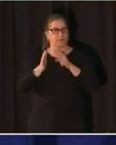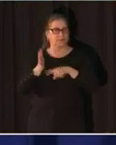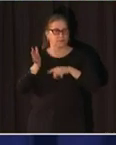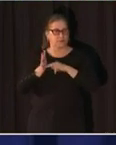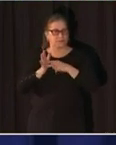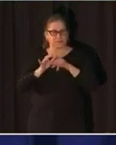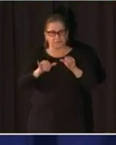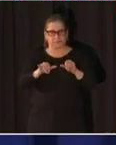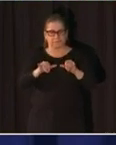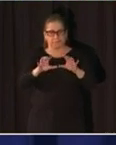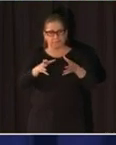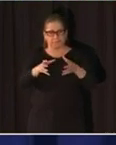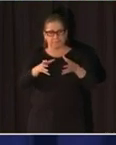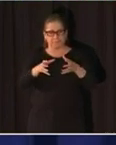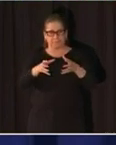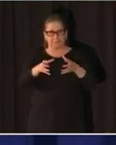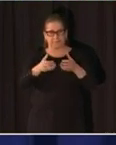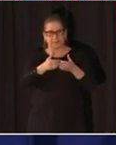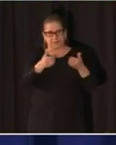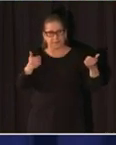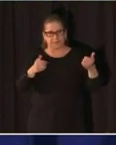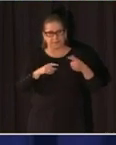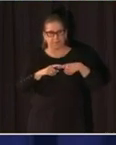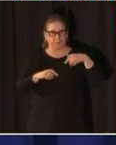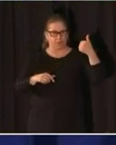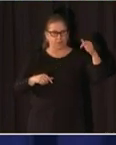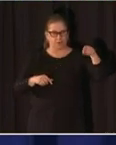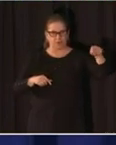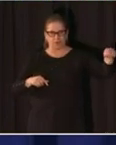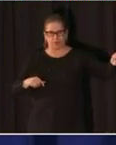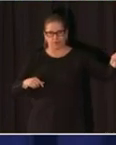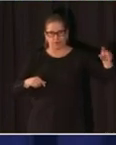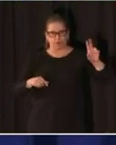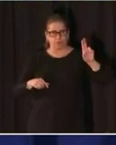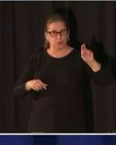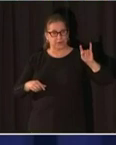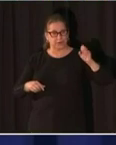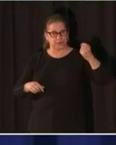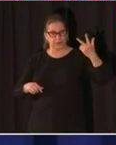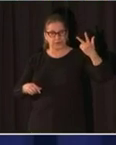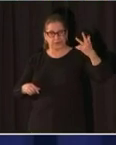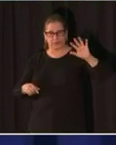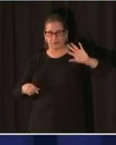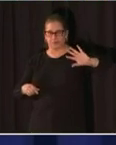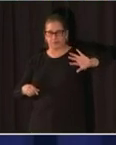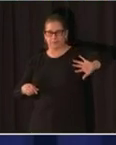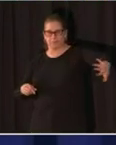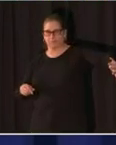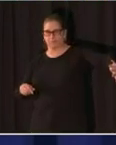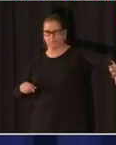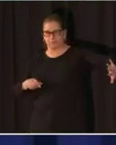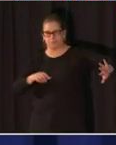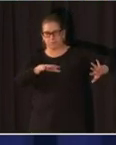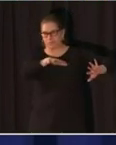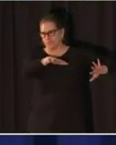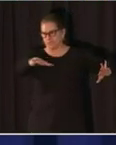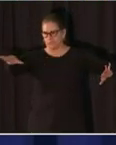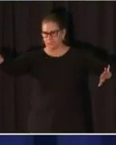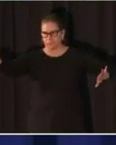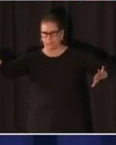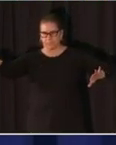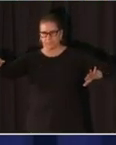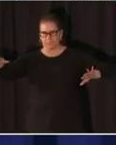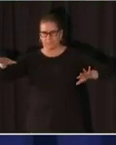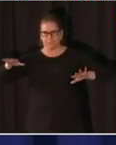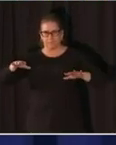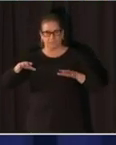So they're separated from the rest of the facility. They also should not have activities in groups